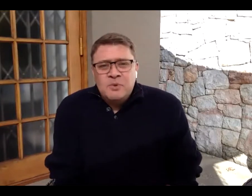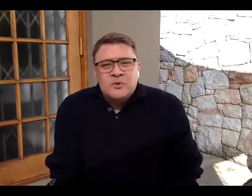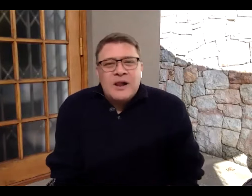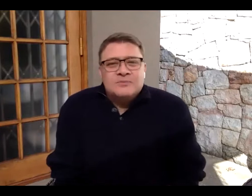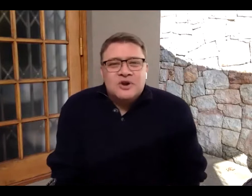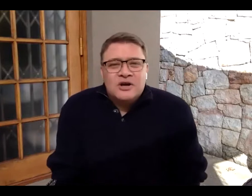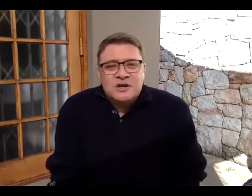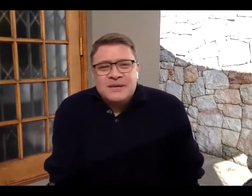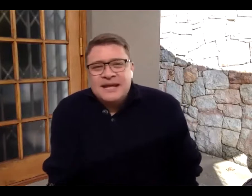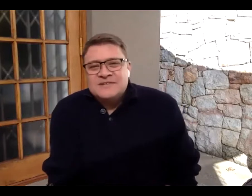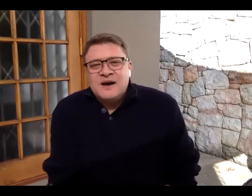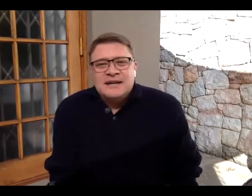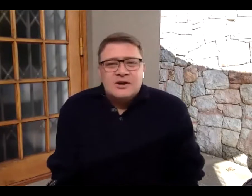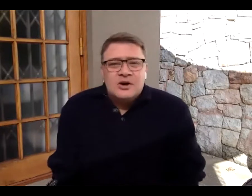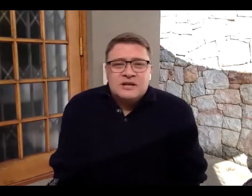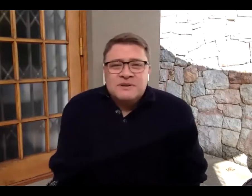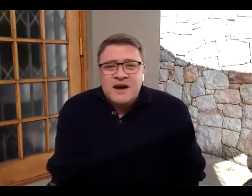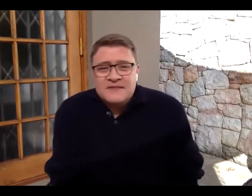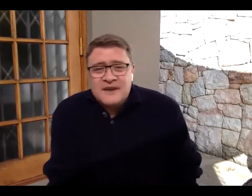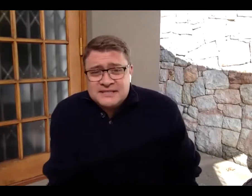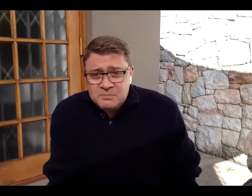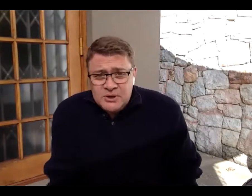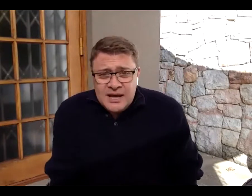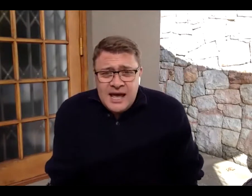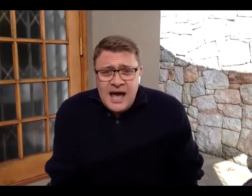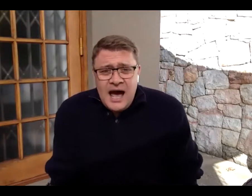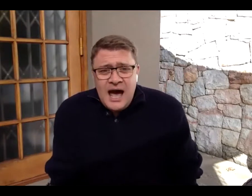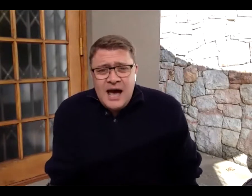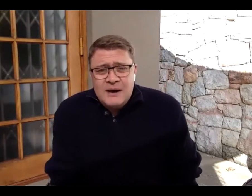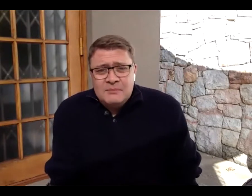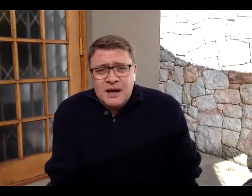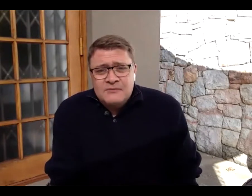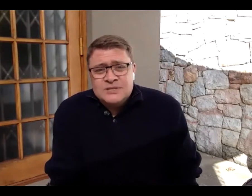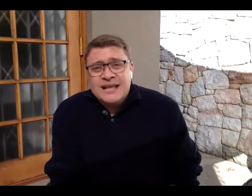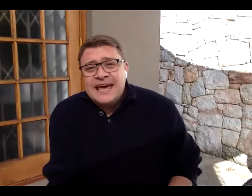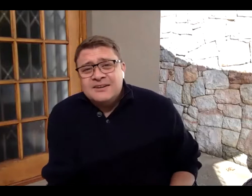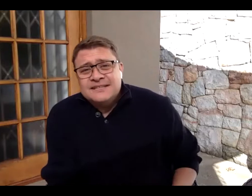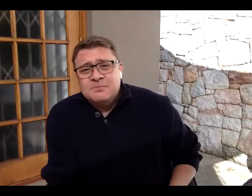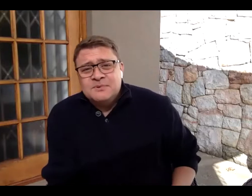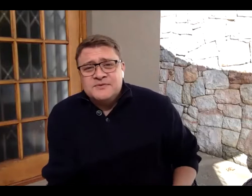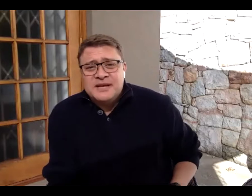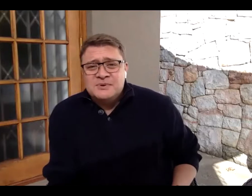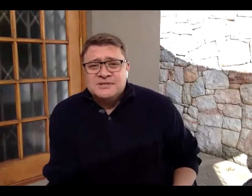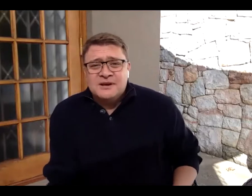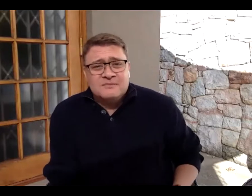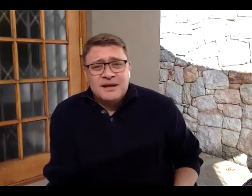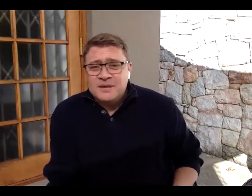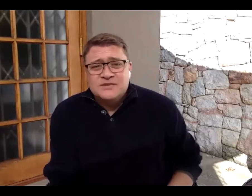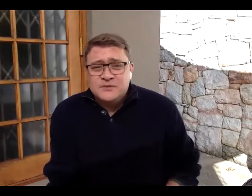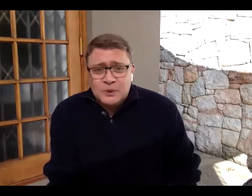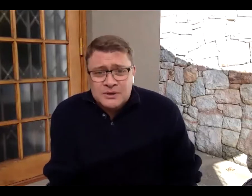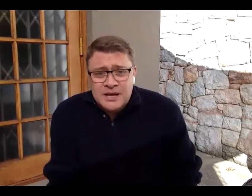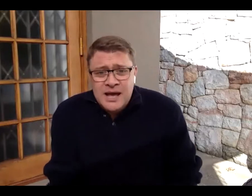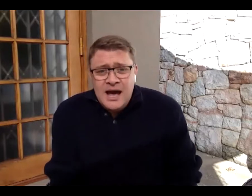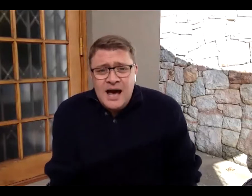They're more than welcome to contact me. That is fine. They can contact me via Facebook. Unfortunately, I cannot accept them as friends because